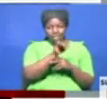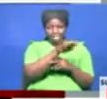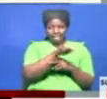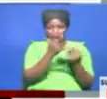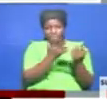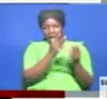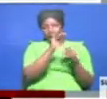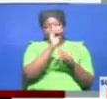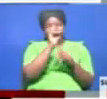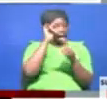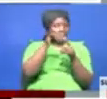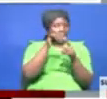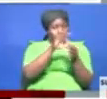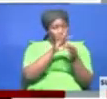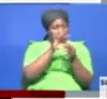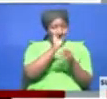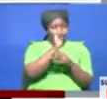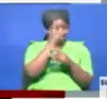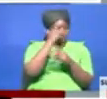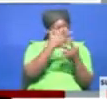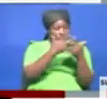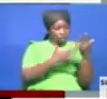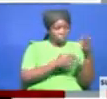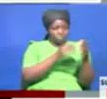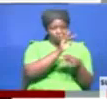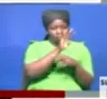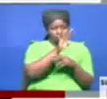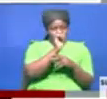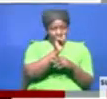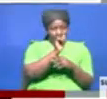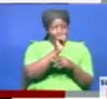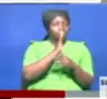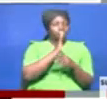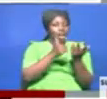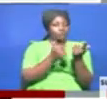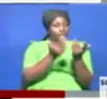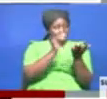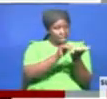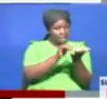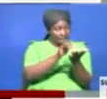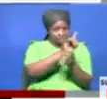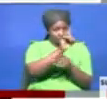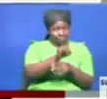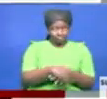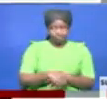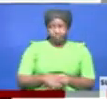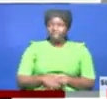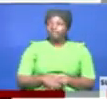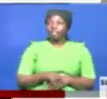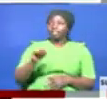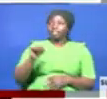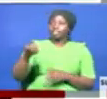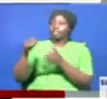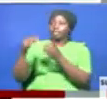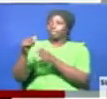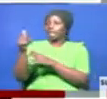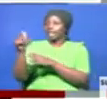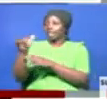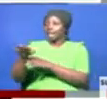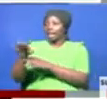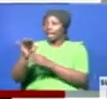for a retally of the Form 34As. Yes, and I think in so many areas, especially in